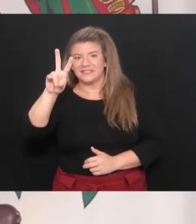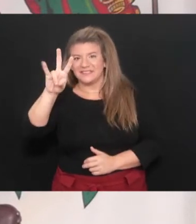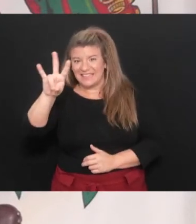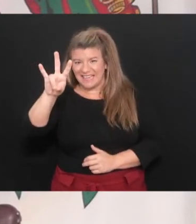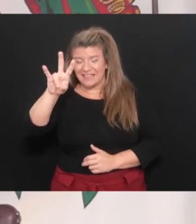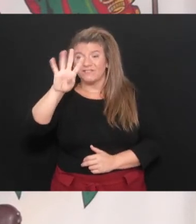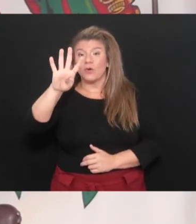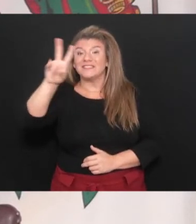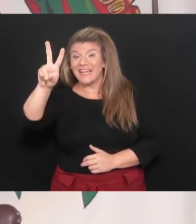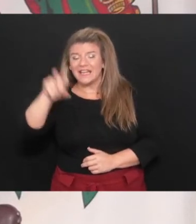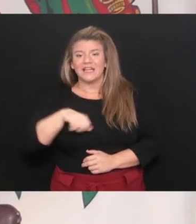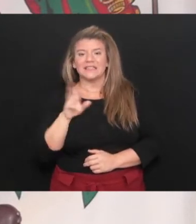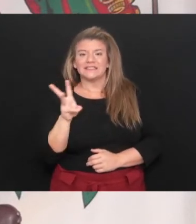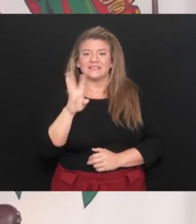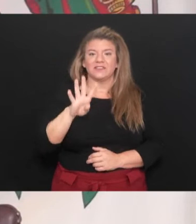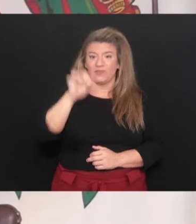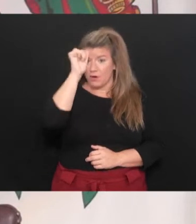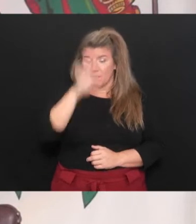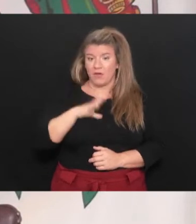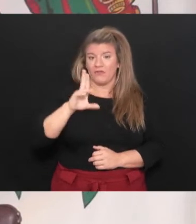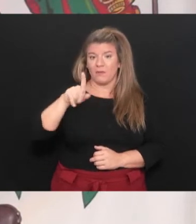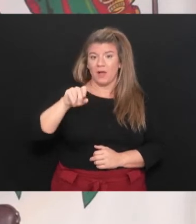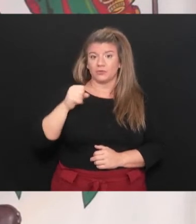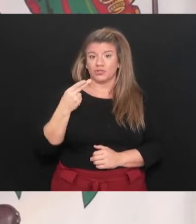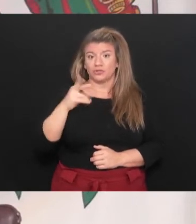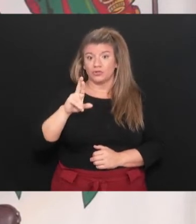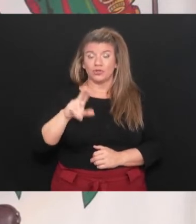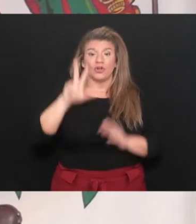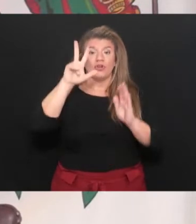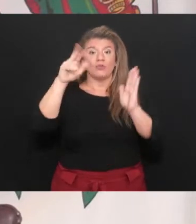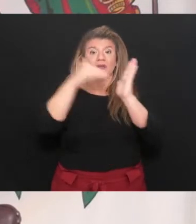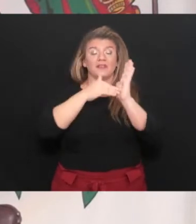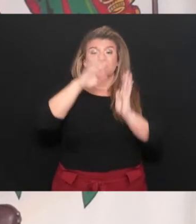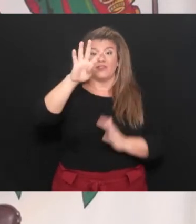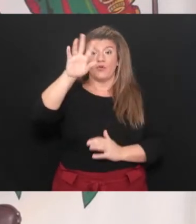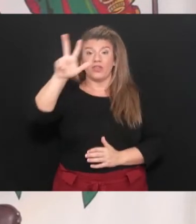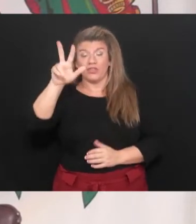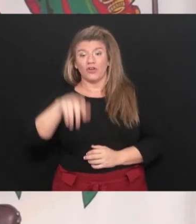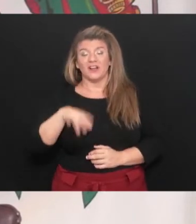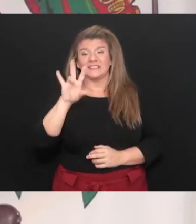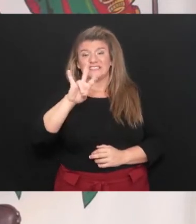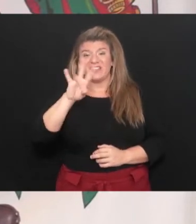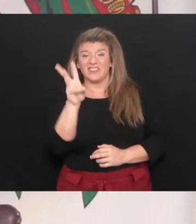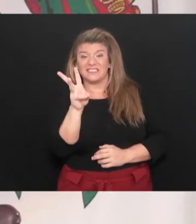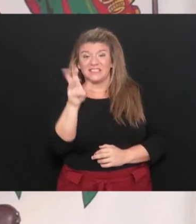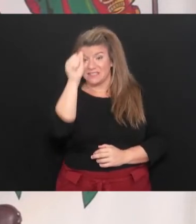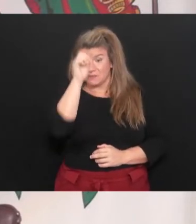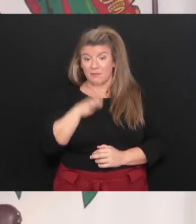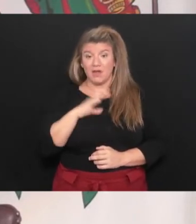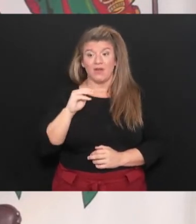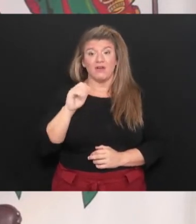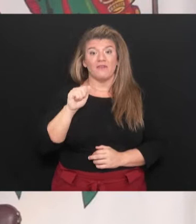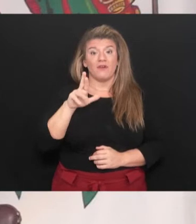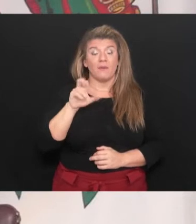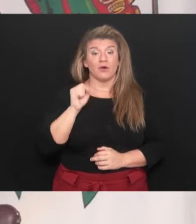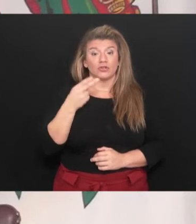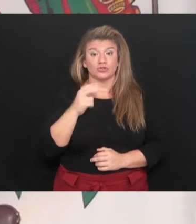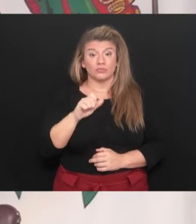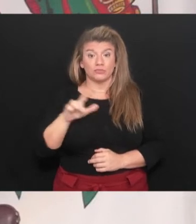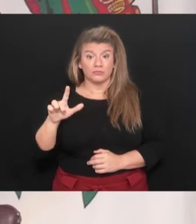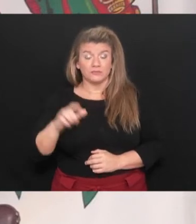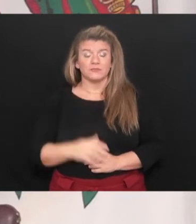a 64-year-old male from Upshur County. The 3,043rd death, a 76-year-old male from Marshall County.